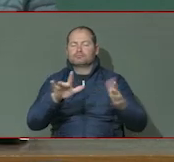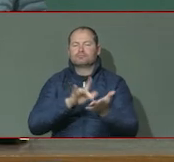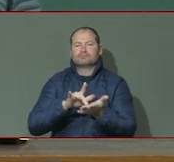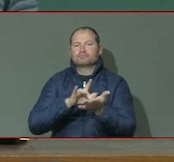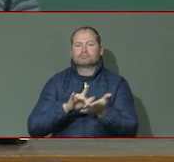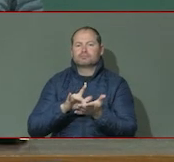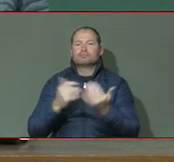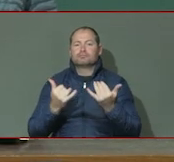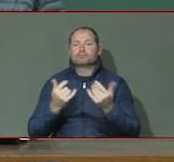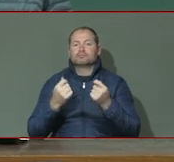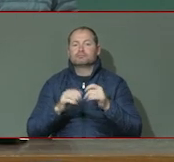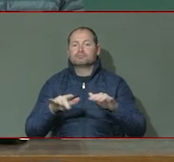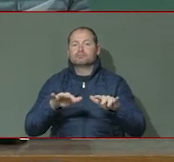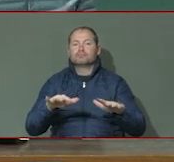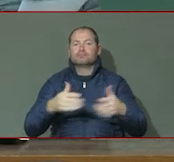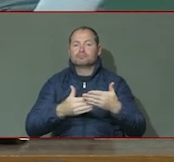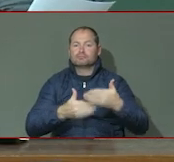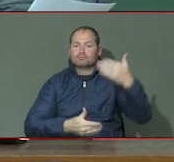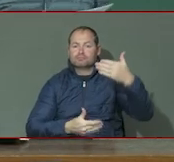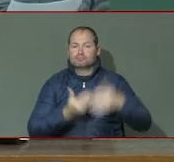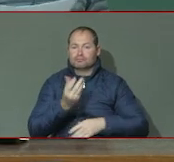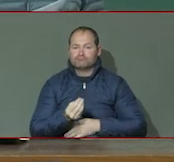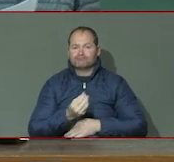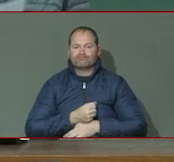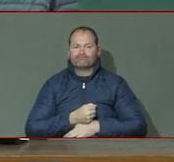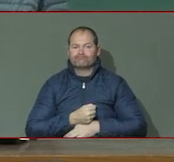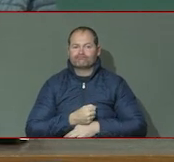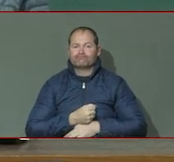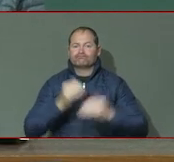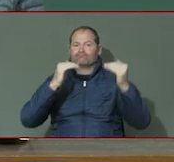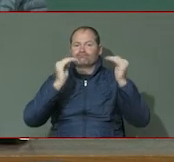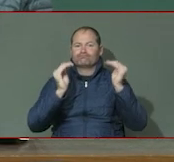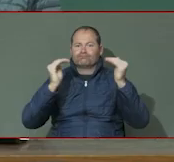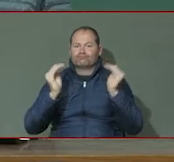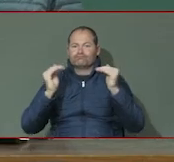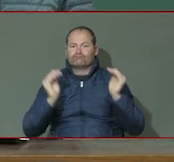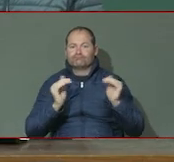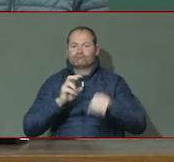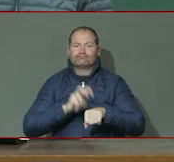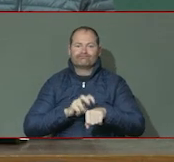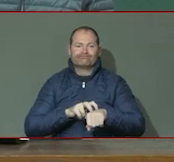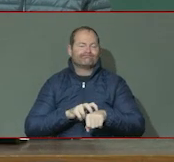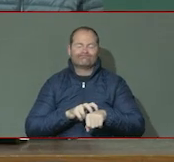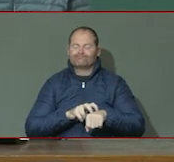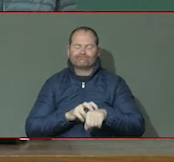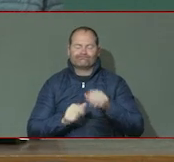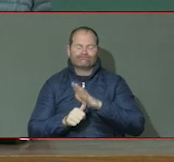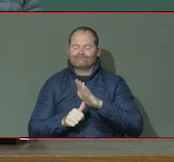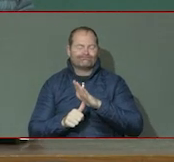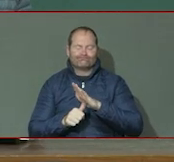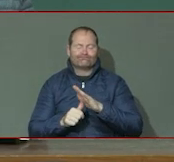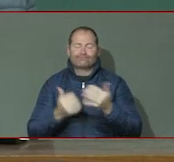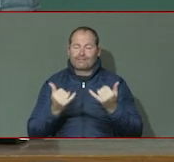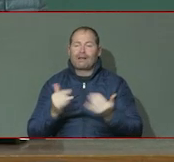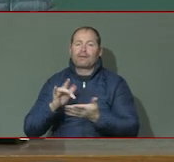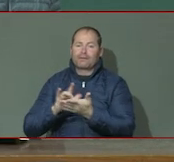you the cash flow statement. So here the brackets is not that important. It's only a calculation. But it's always good